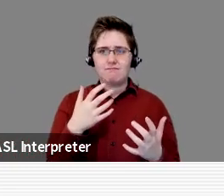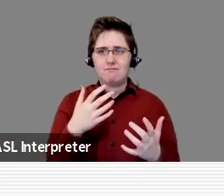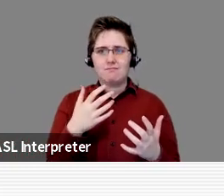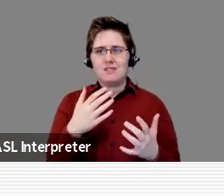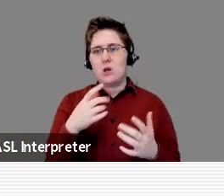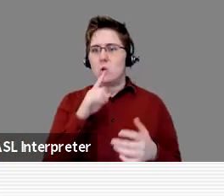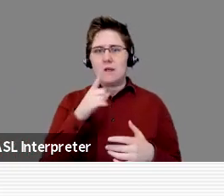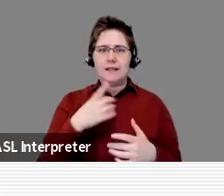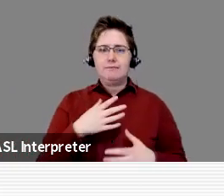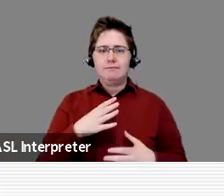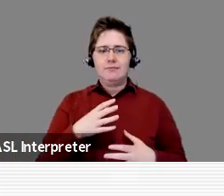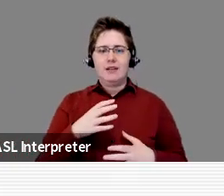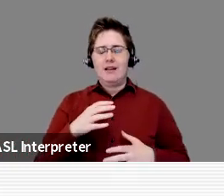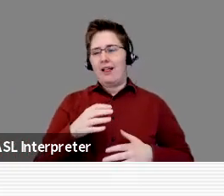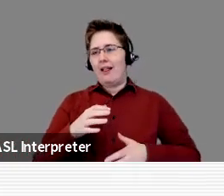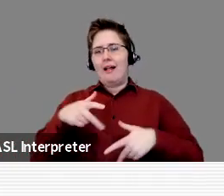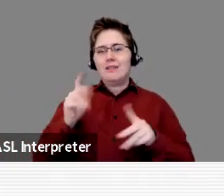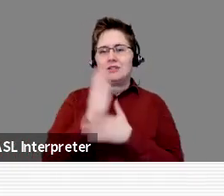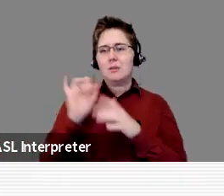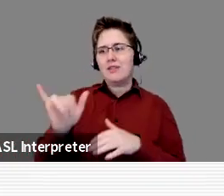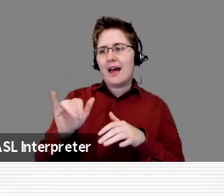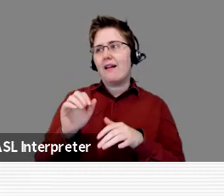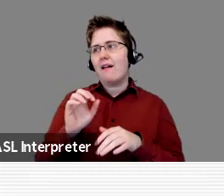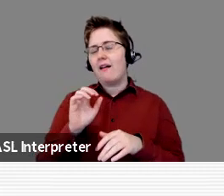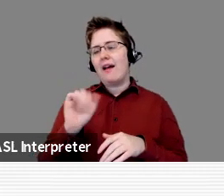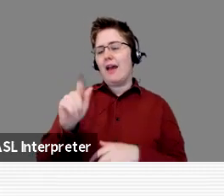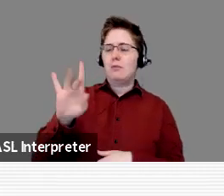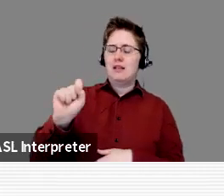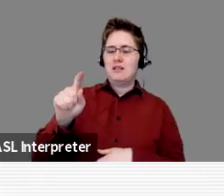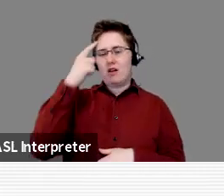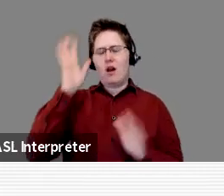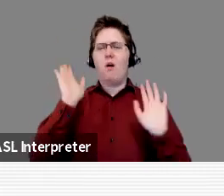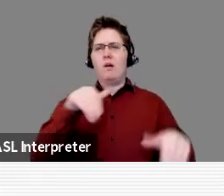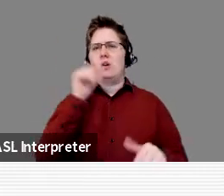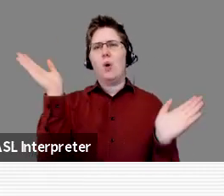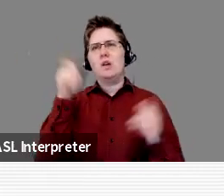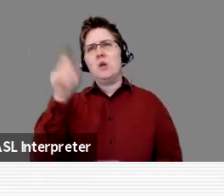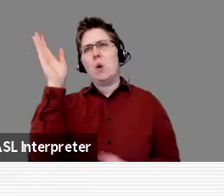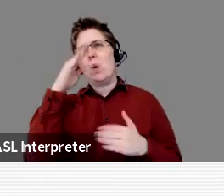indulge some of that ableist rhetoric of, well, we don't really need to worry because it only affects